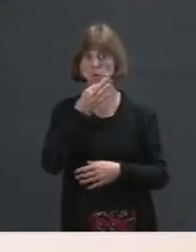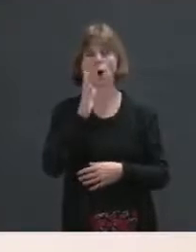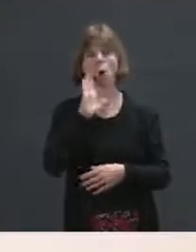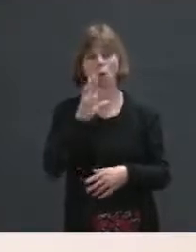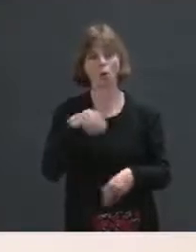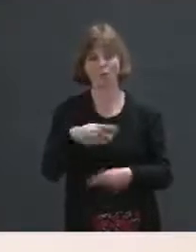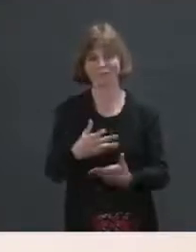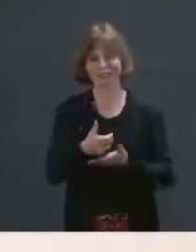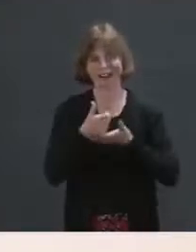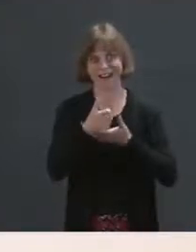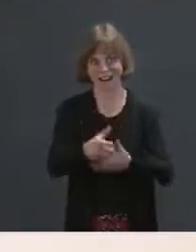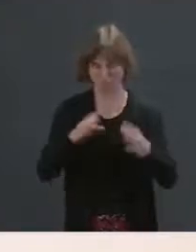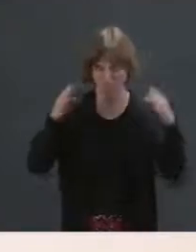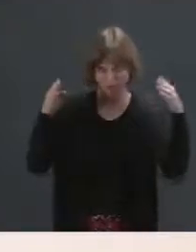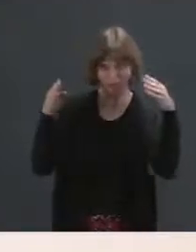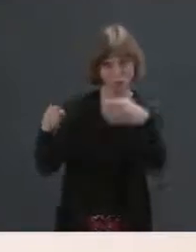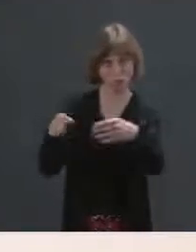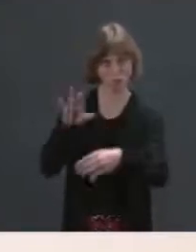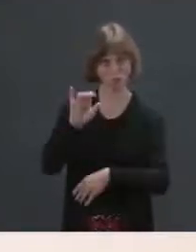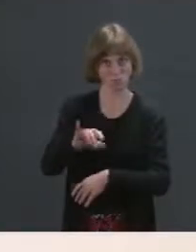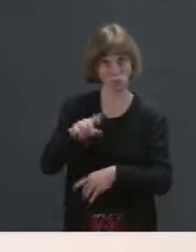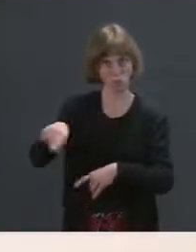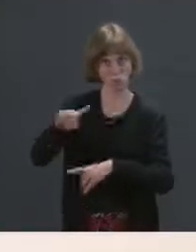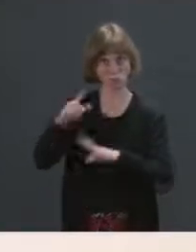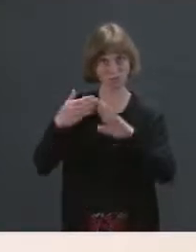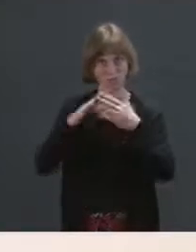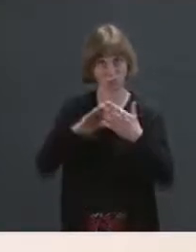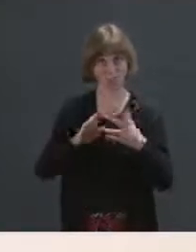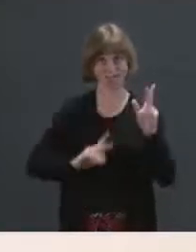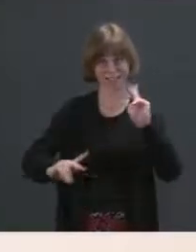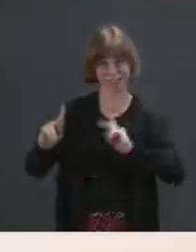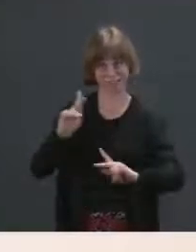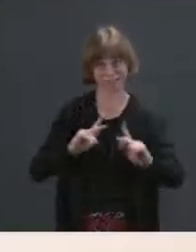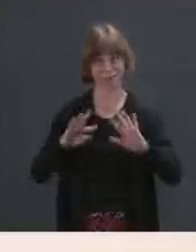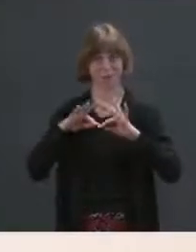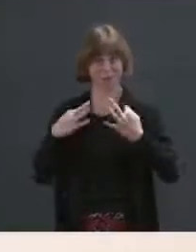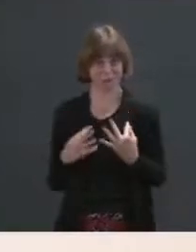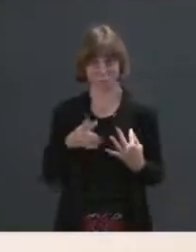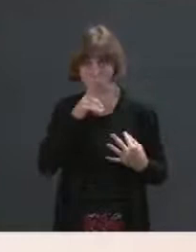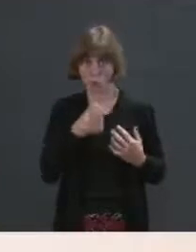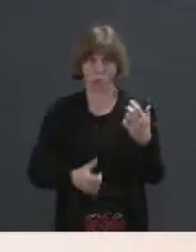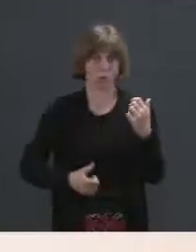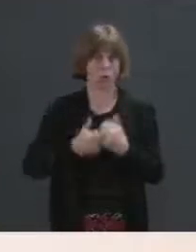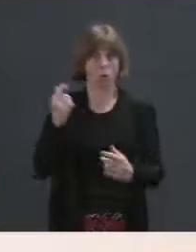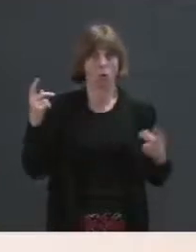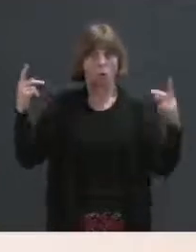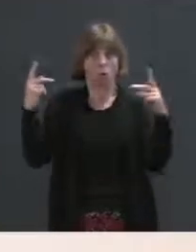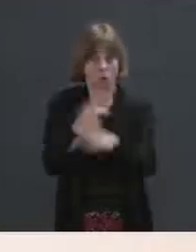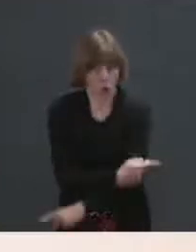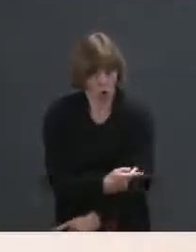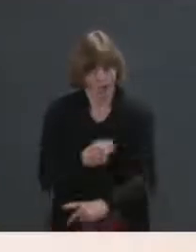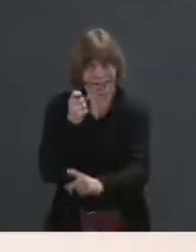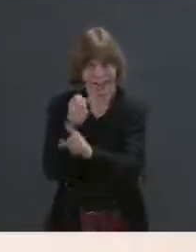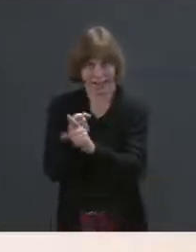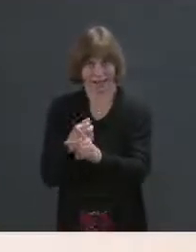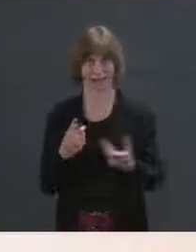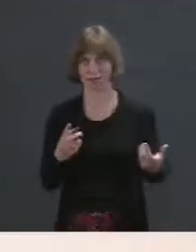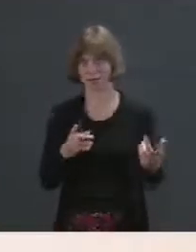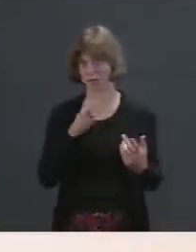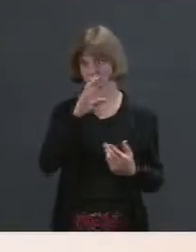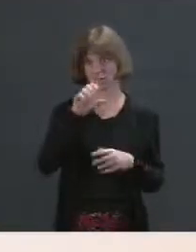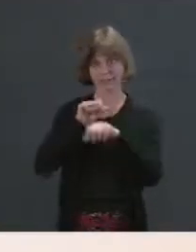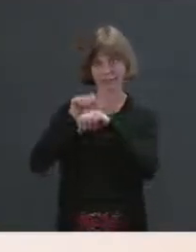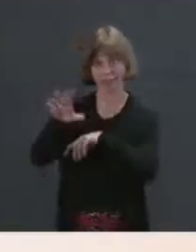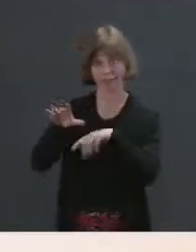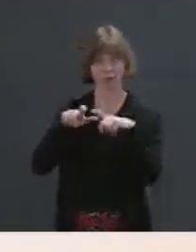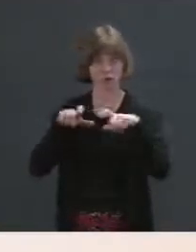is targeted at the communities and the people and the families who have been hardest hit, from direct checks and payments to more money for vaccinations to